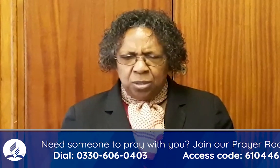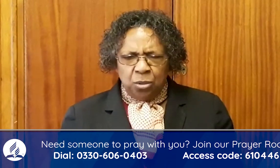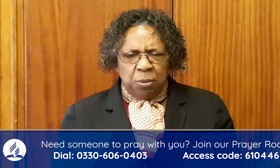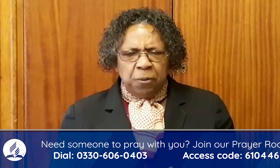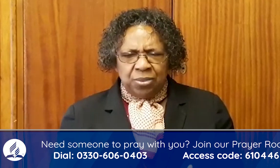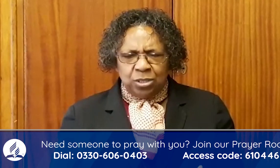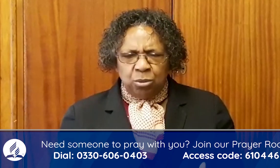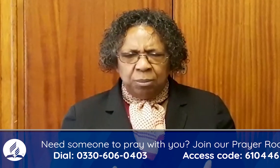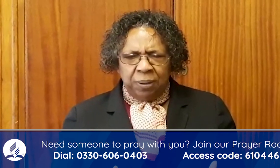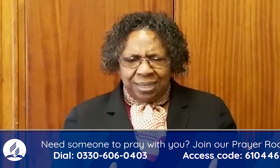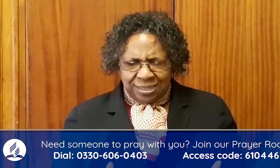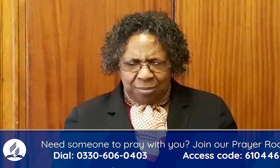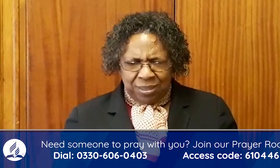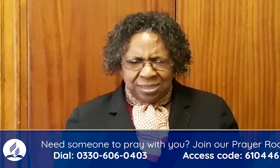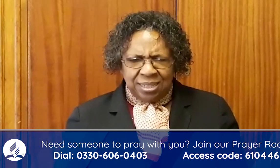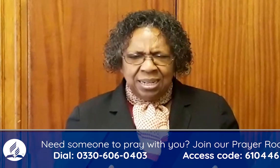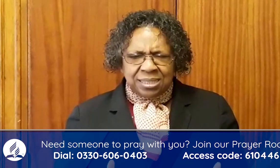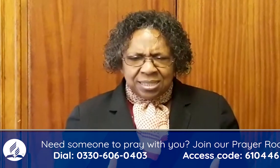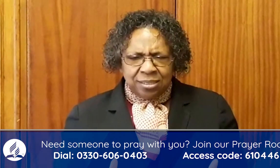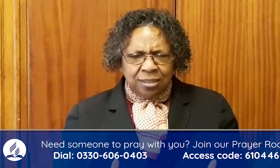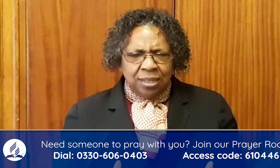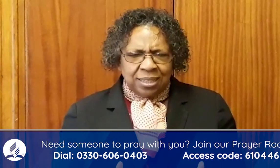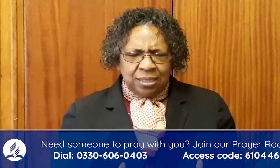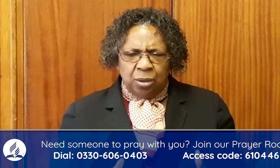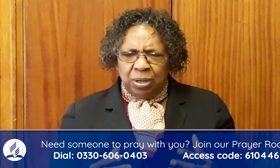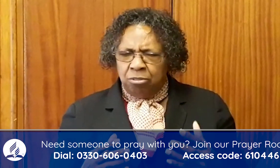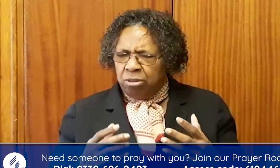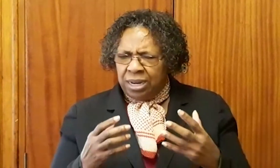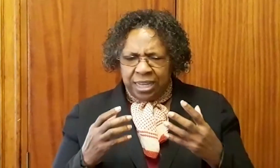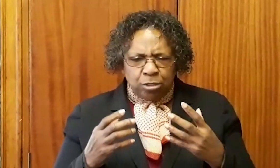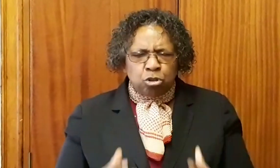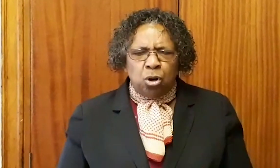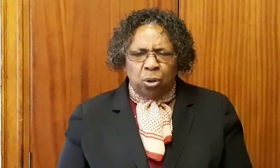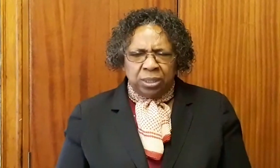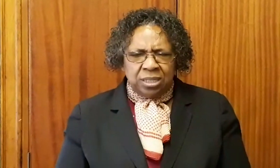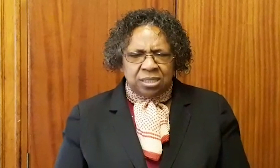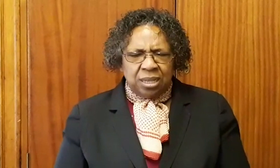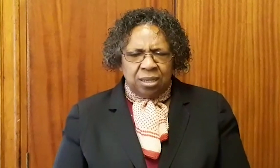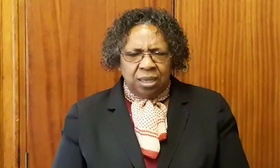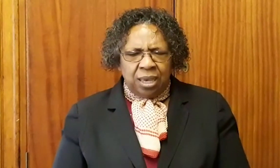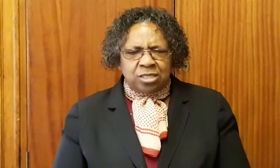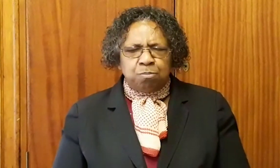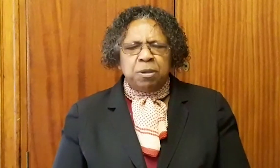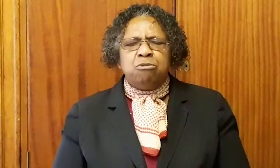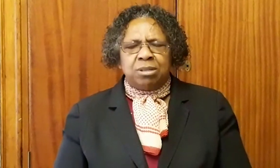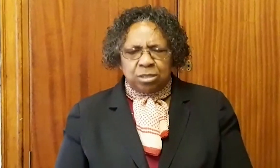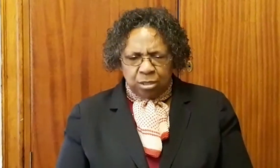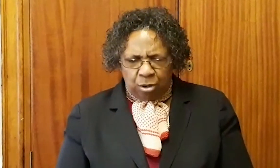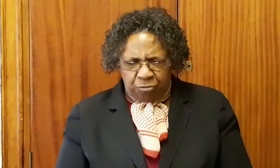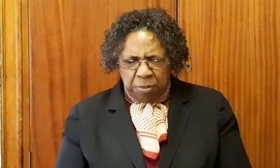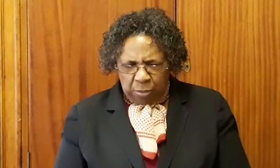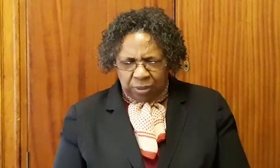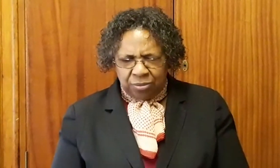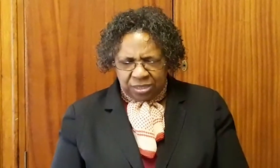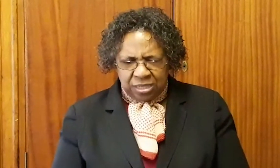evening. We pray that you will bless them, and as they listen, that they will really enjoy this experience